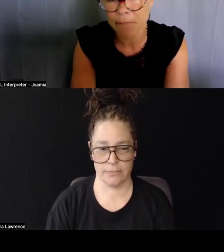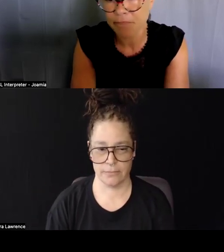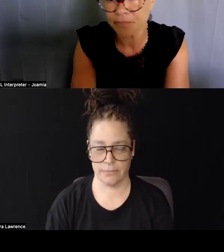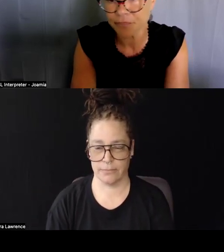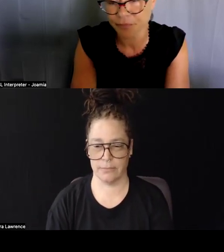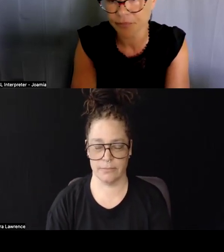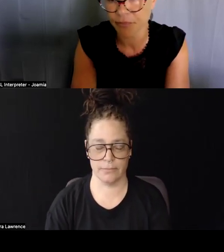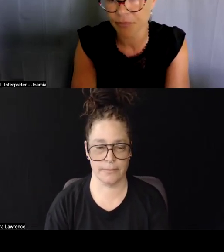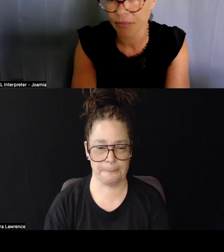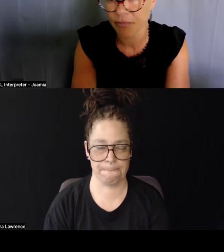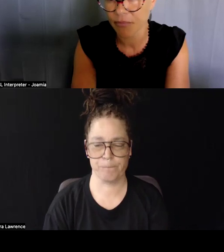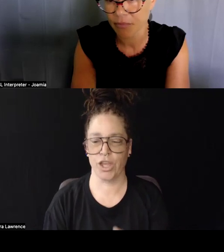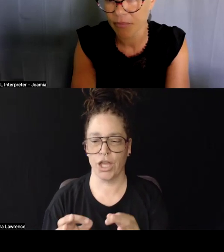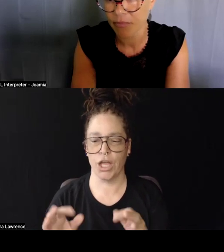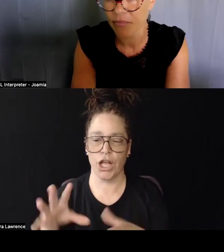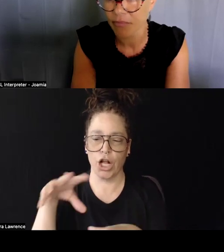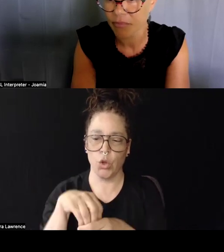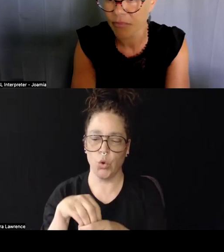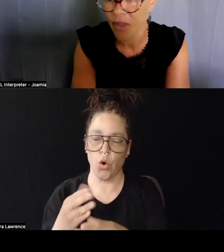them.